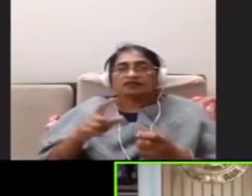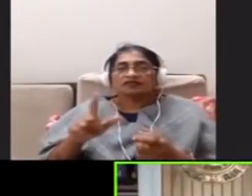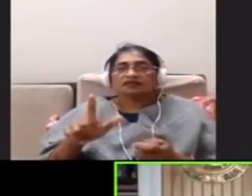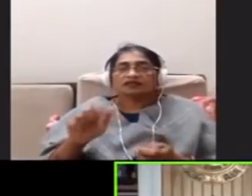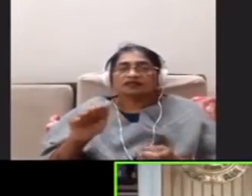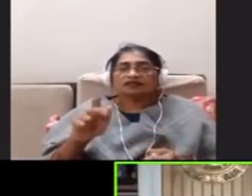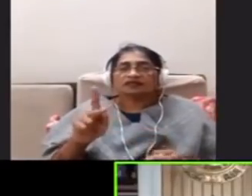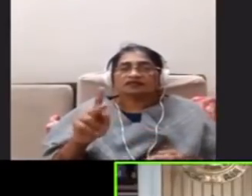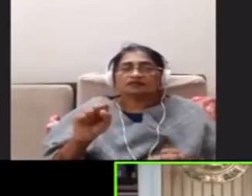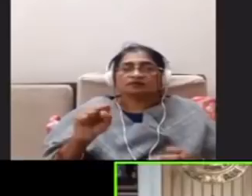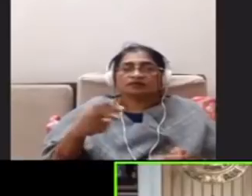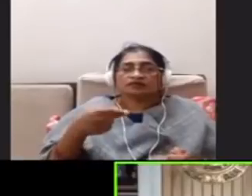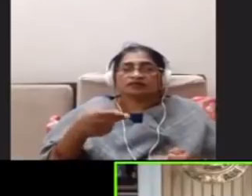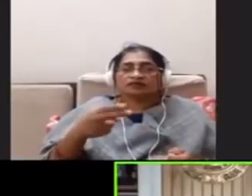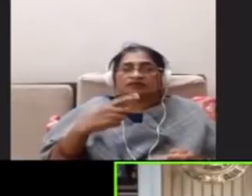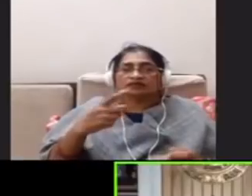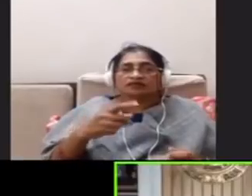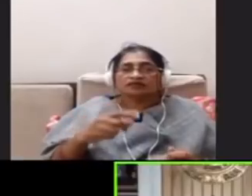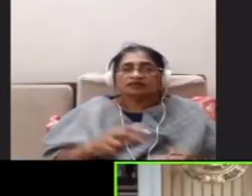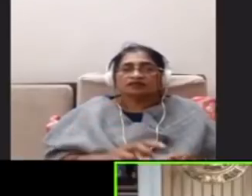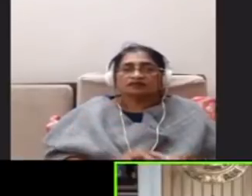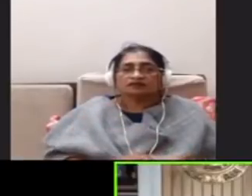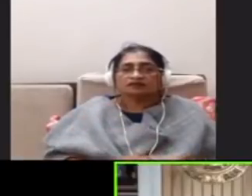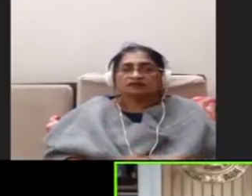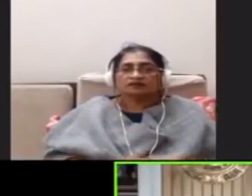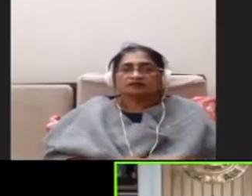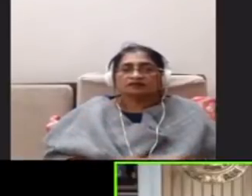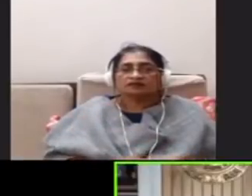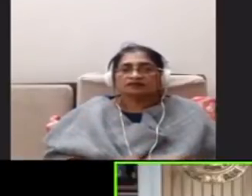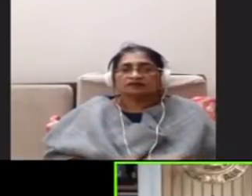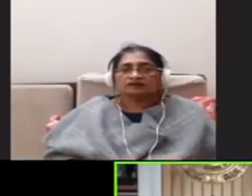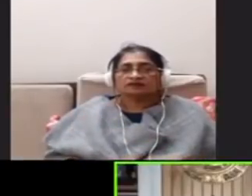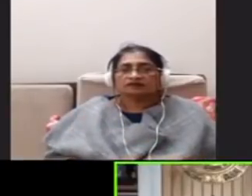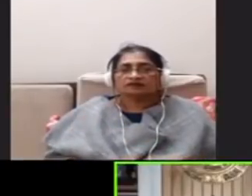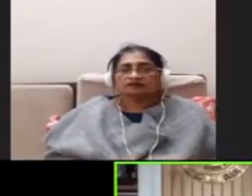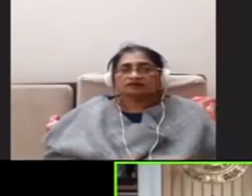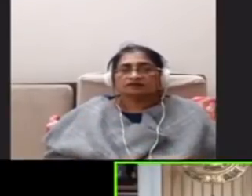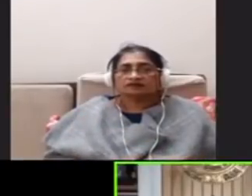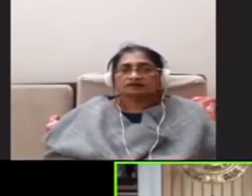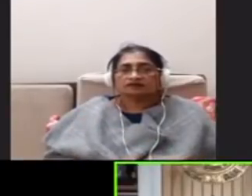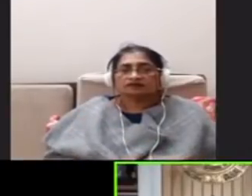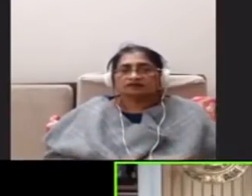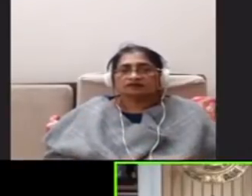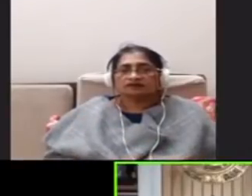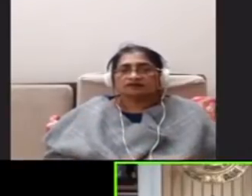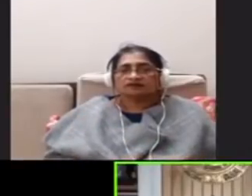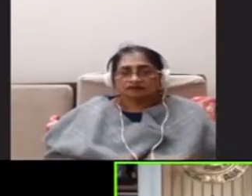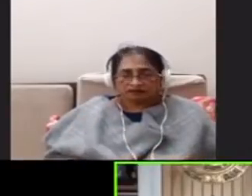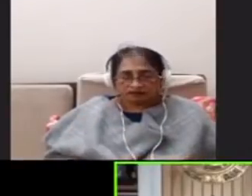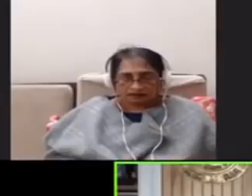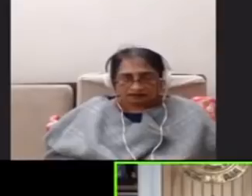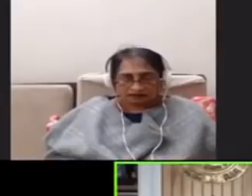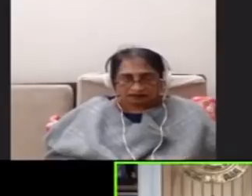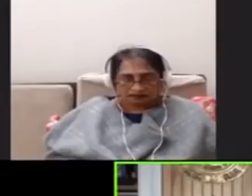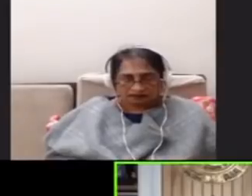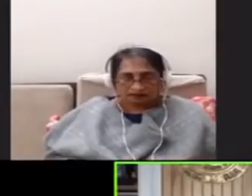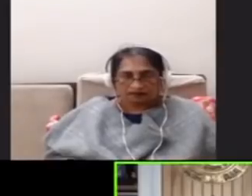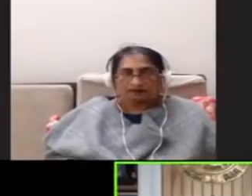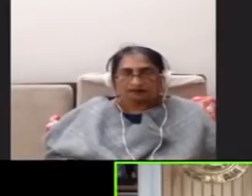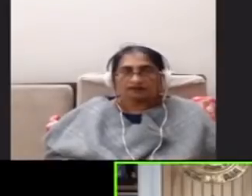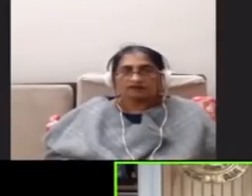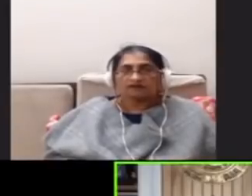Ranjini about my view and my thoughts about some tangible results, you know, to